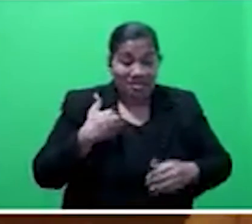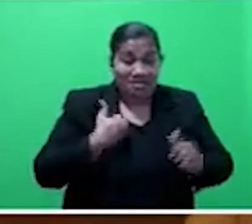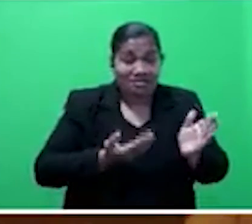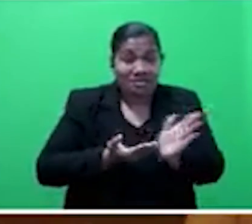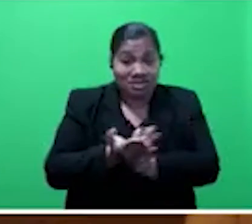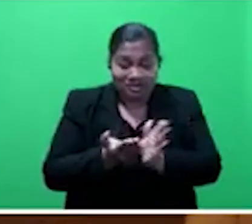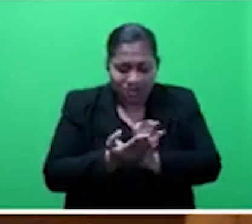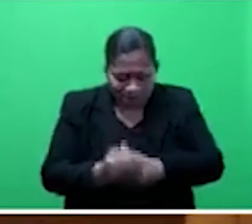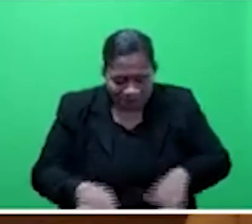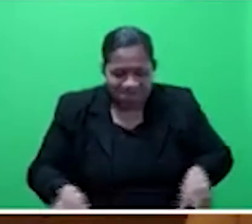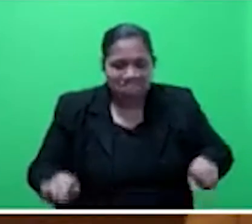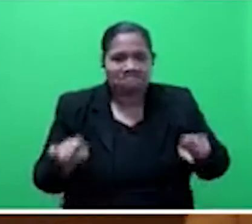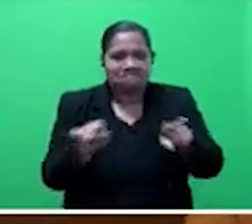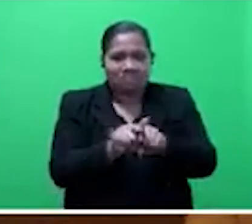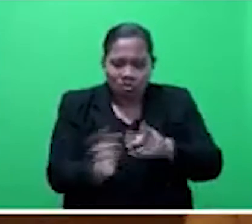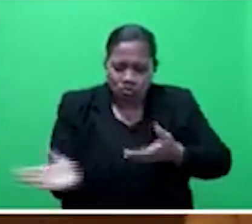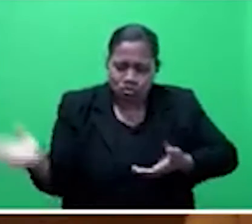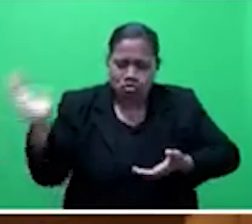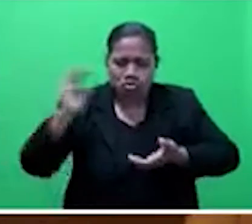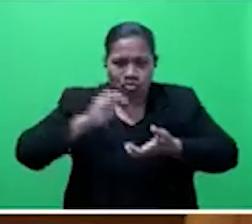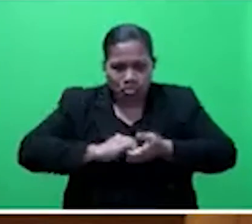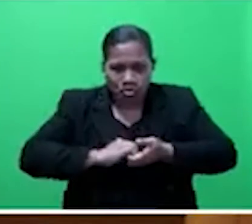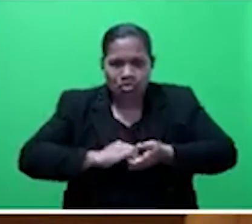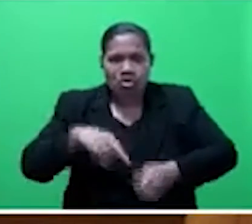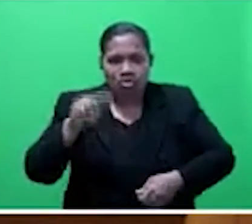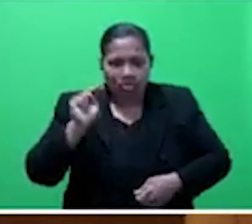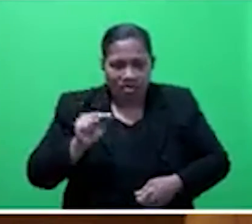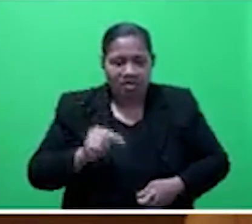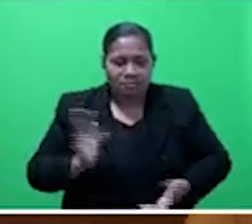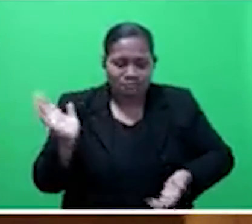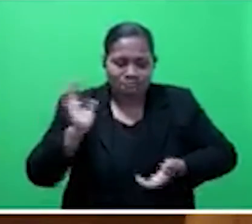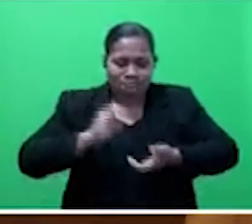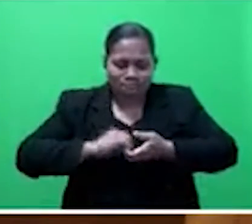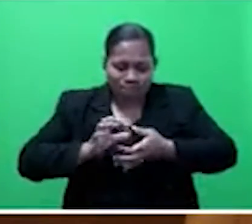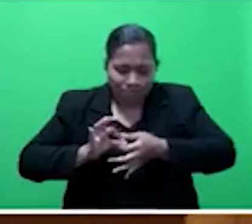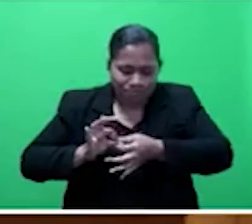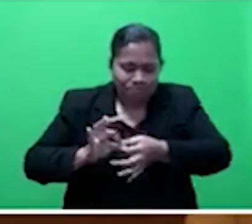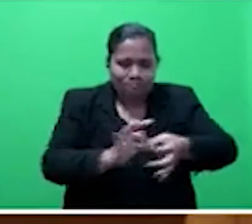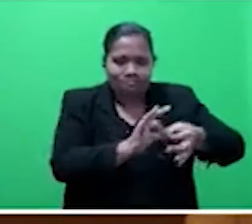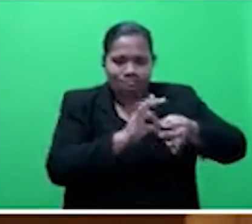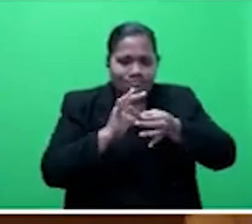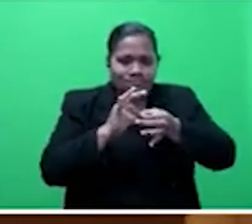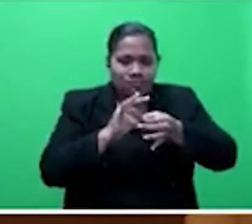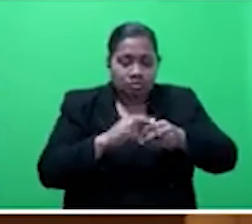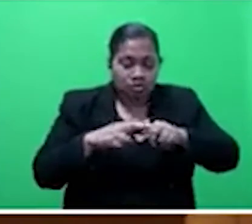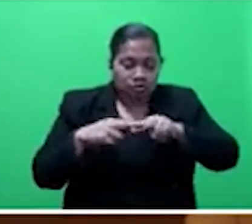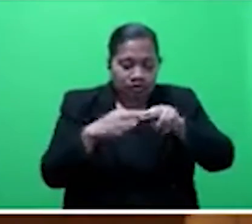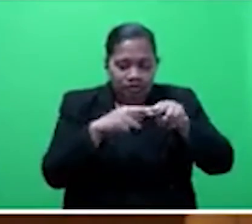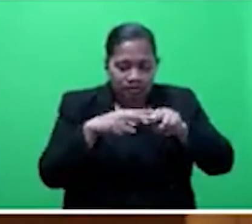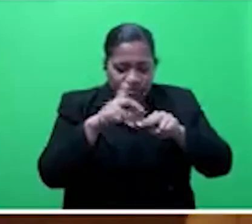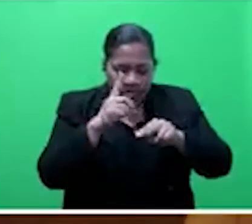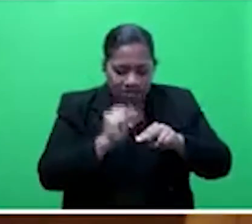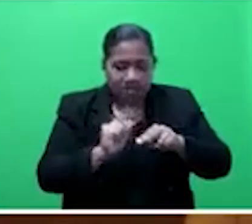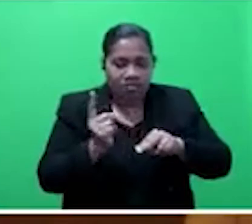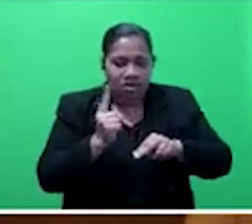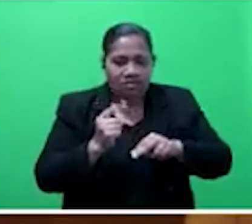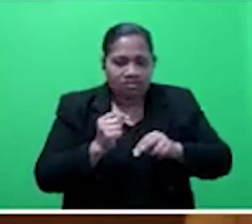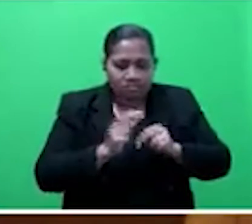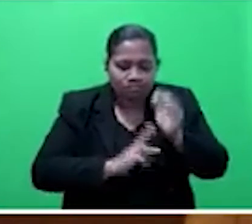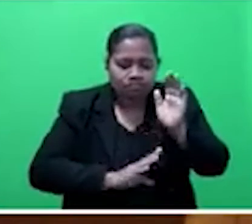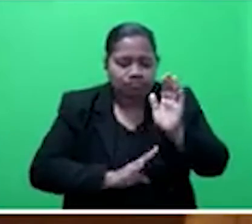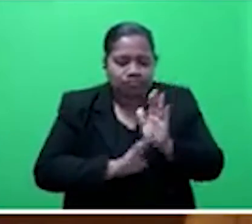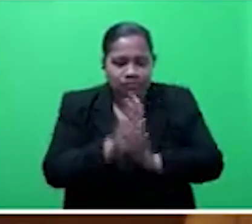exception. We need to work together to build Fiji back better and stronger, and I encourage all